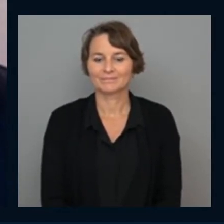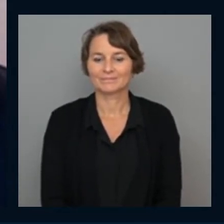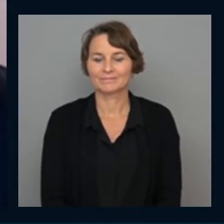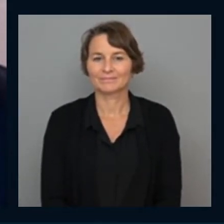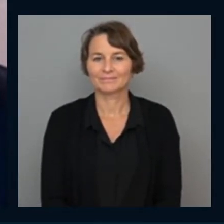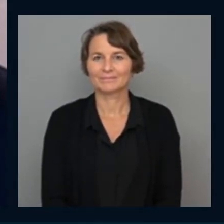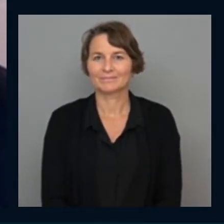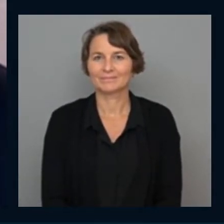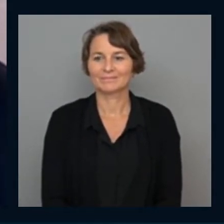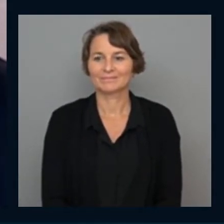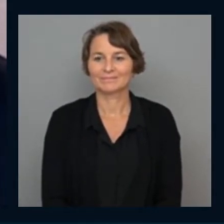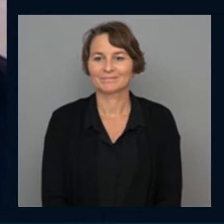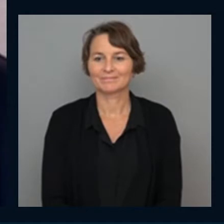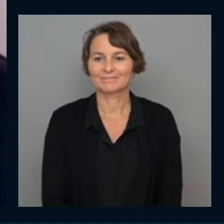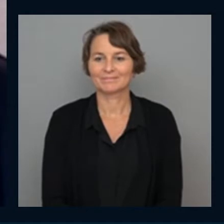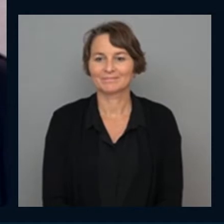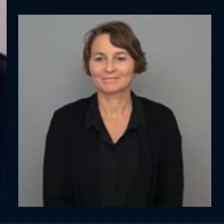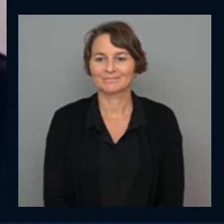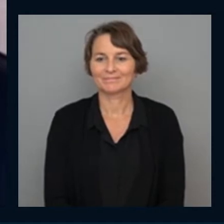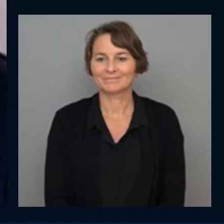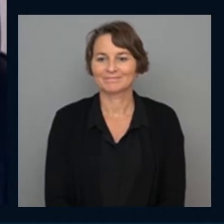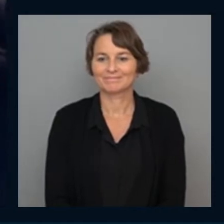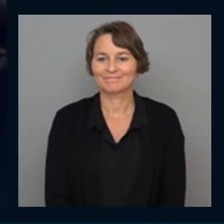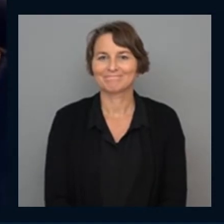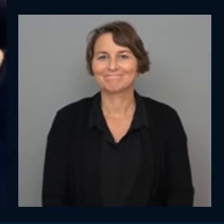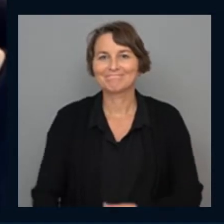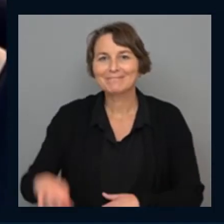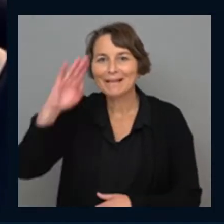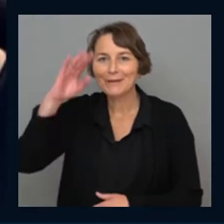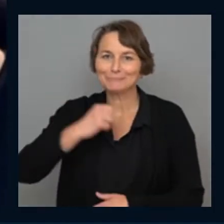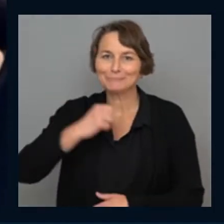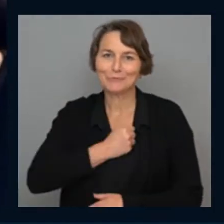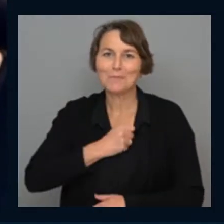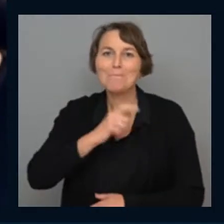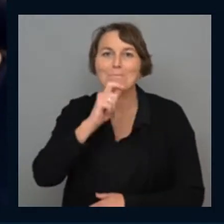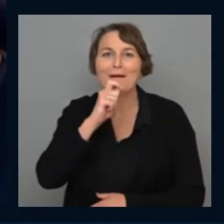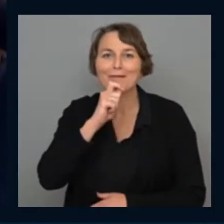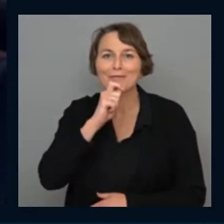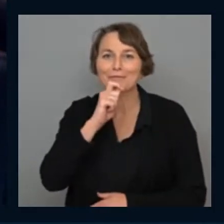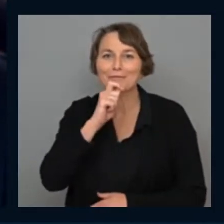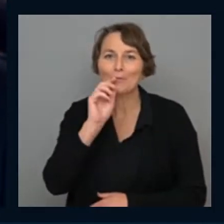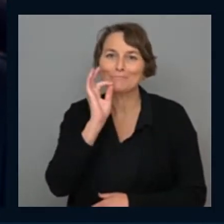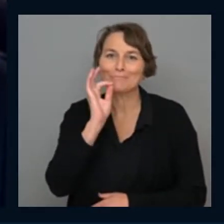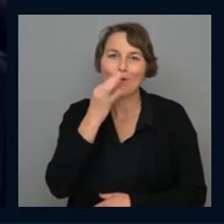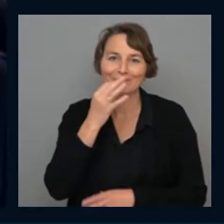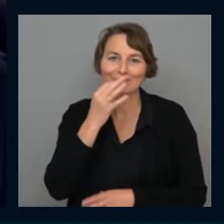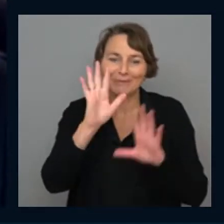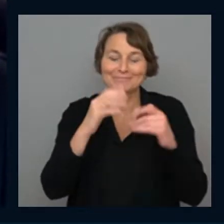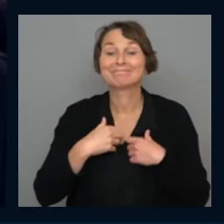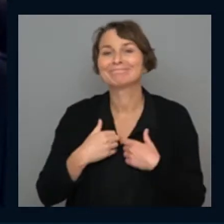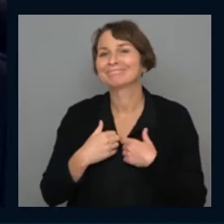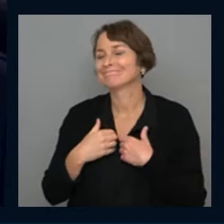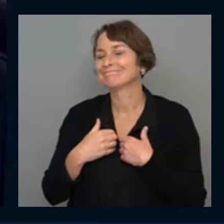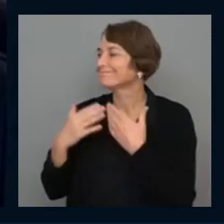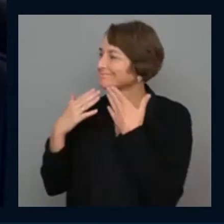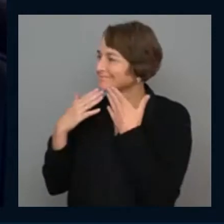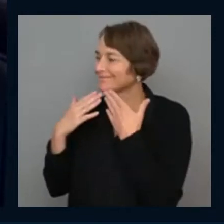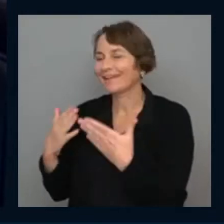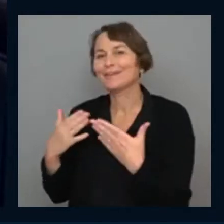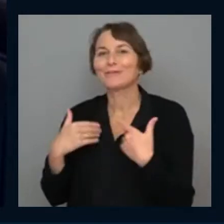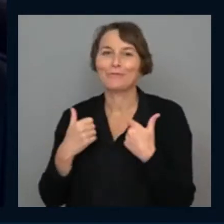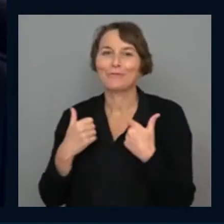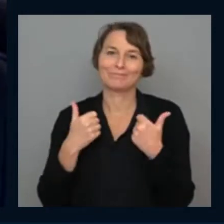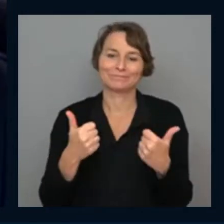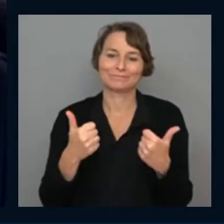Hi, April. Sorry, my microphone was muted. No worries. This was a great session. Thank you so much. We have some questions from